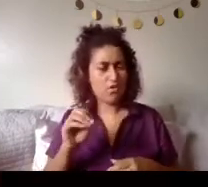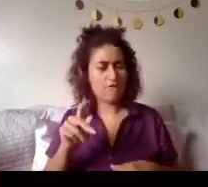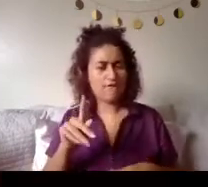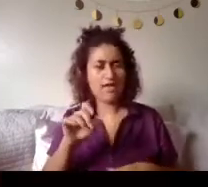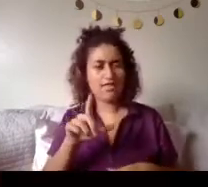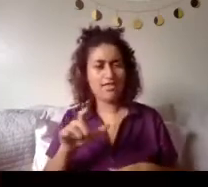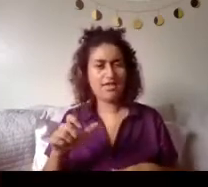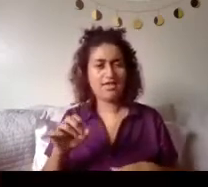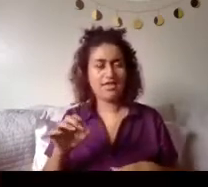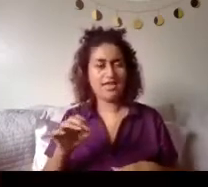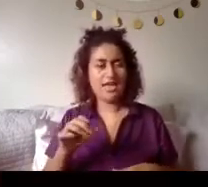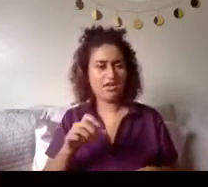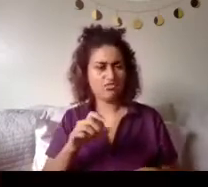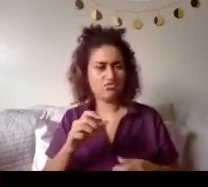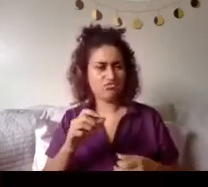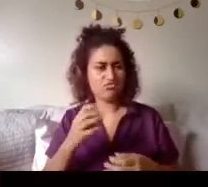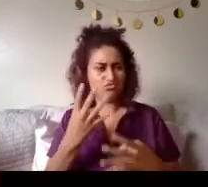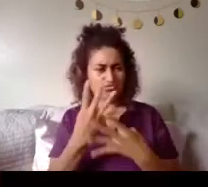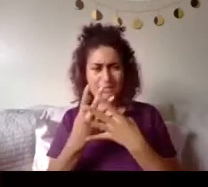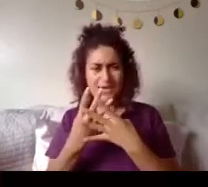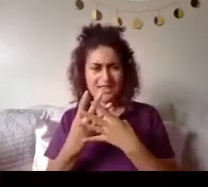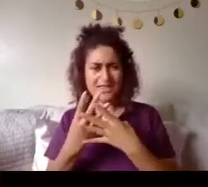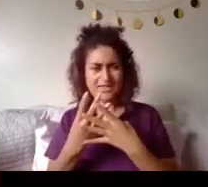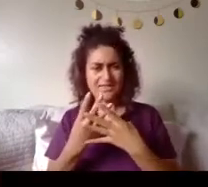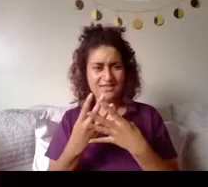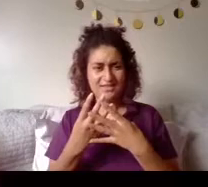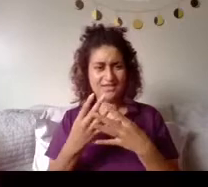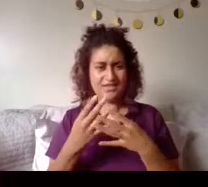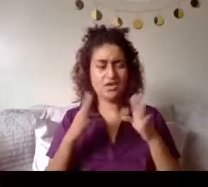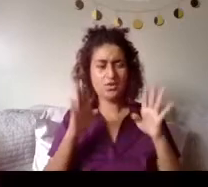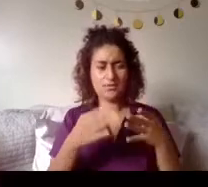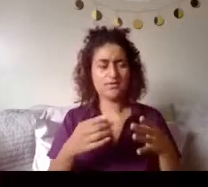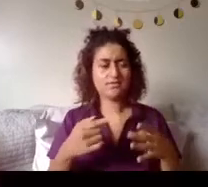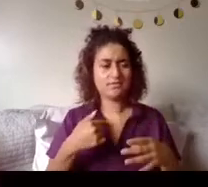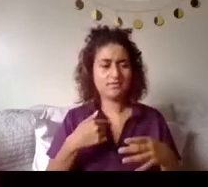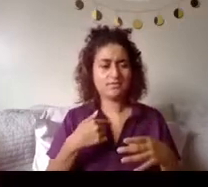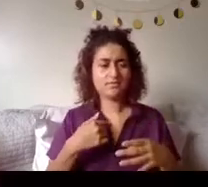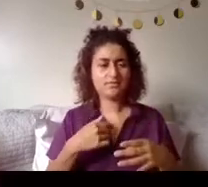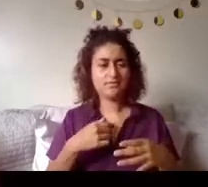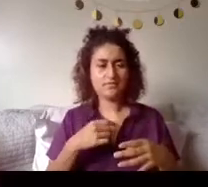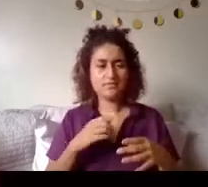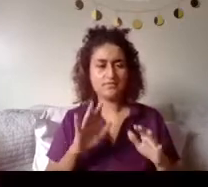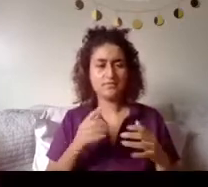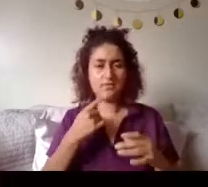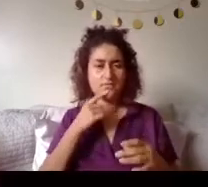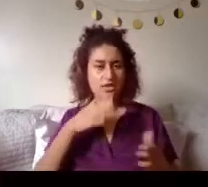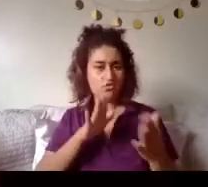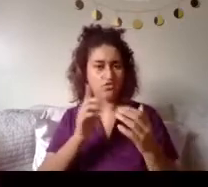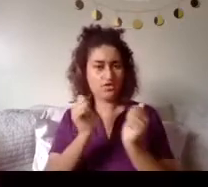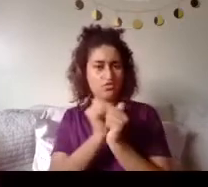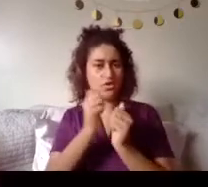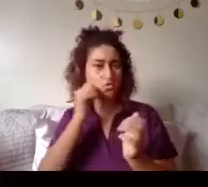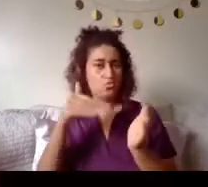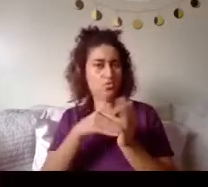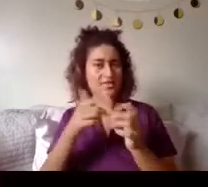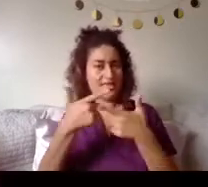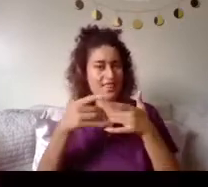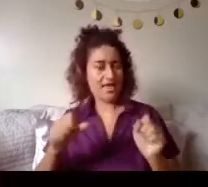criminalized, being humiliated in the public as well as in the private, being addressed with racist language, as well as